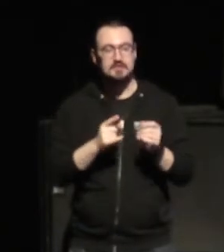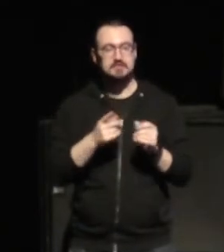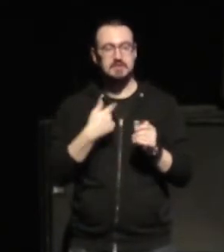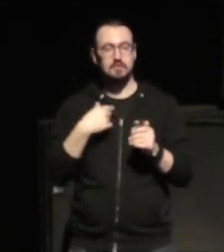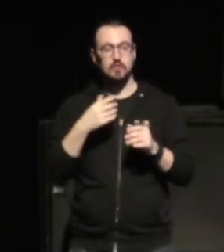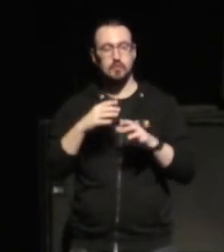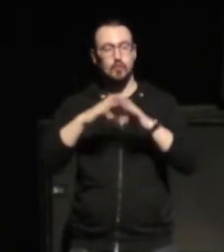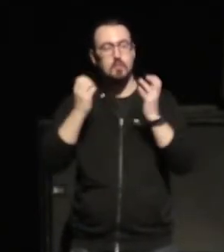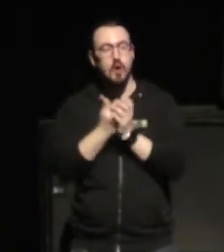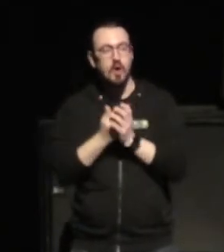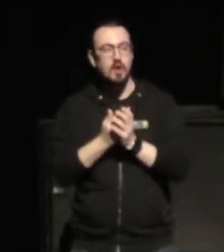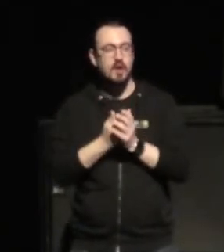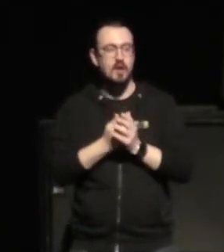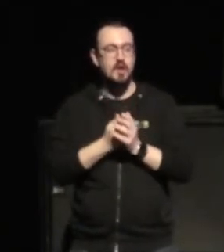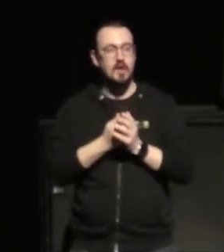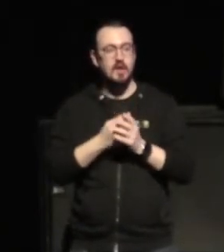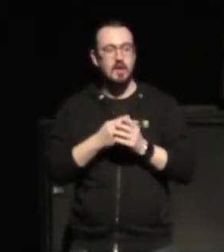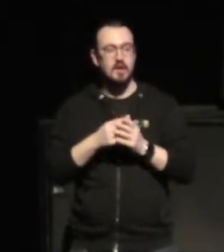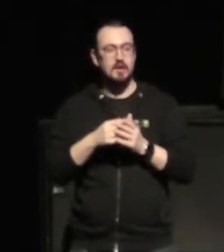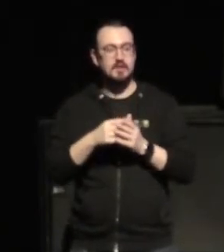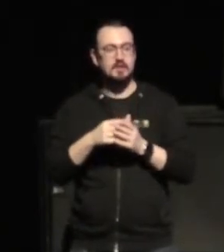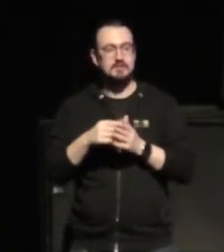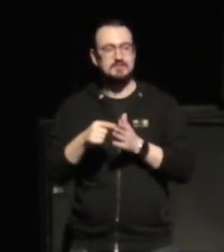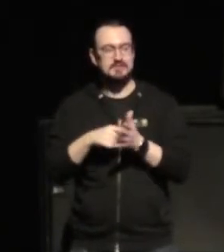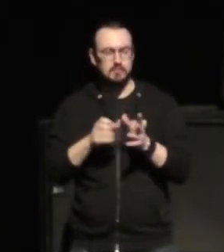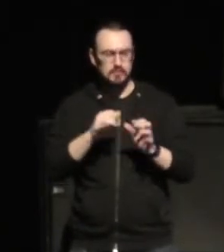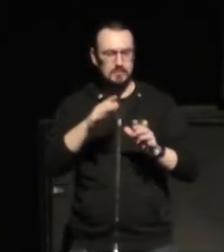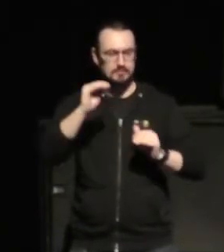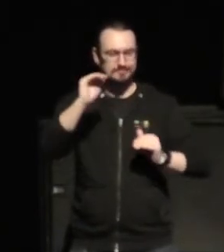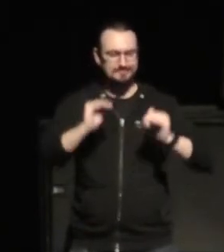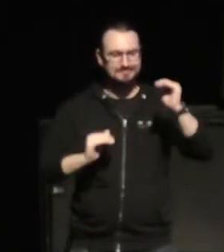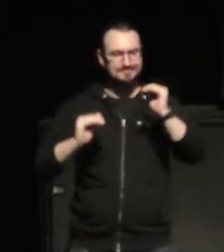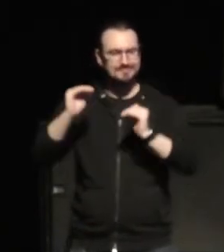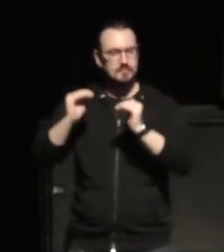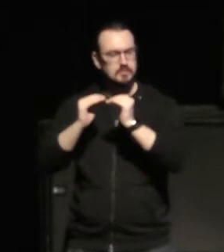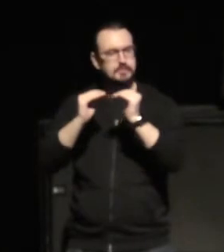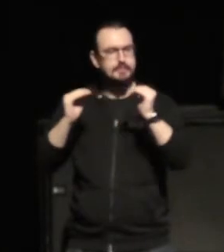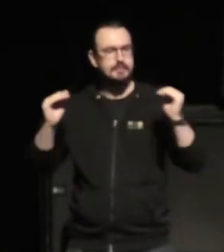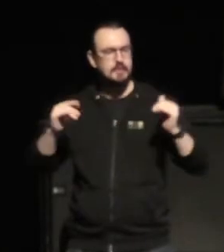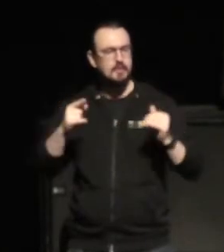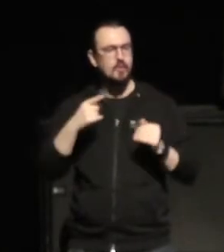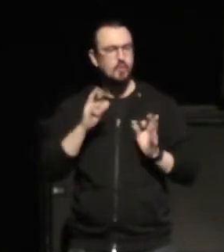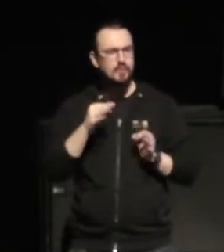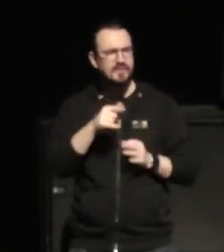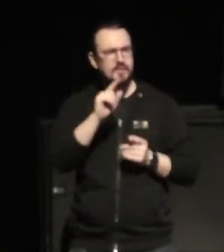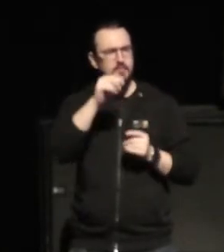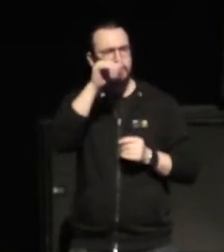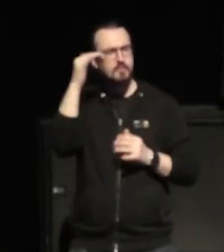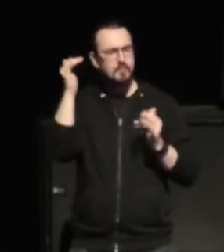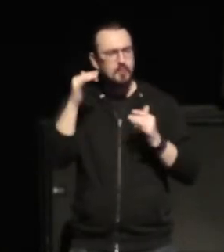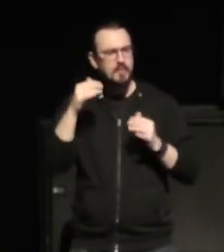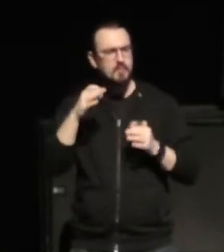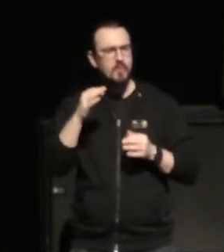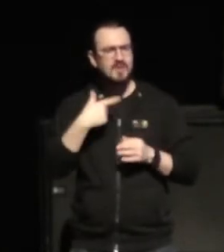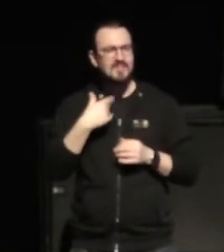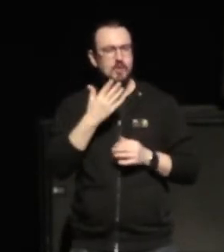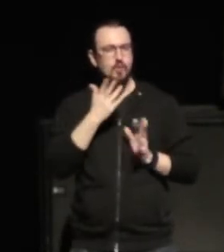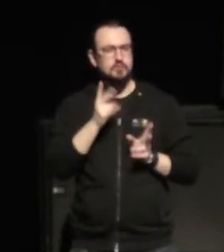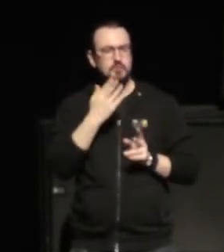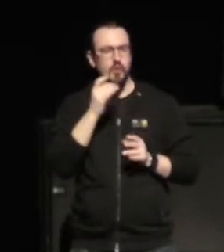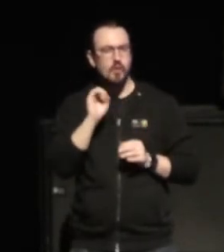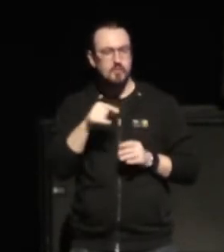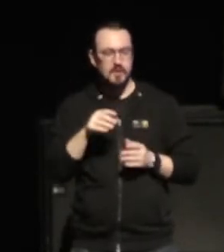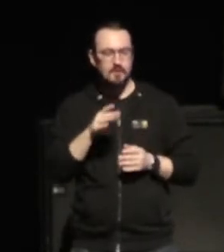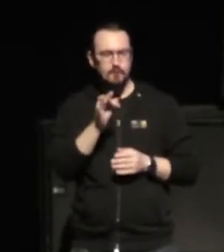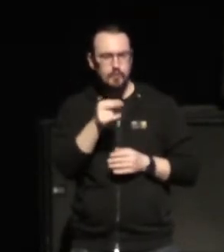global environment. How come this is still a problem? And specifically, I would like to ask you about the seed issue,